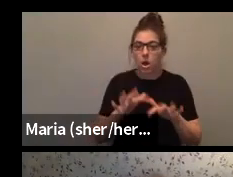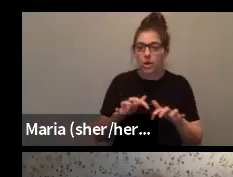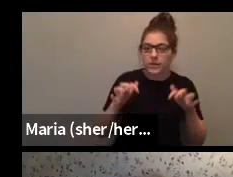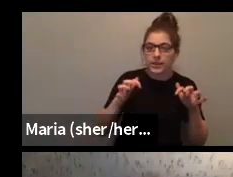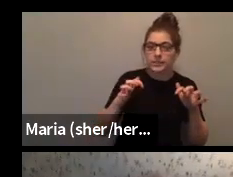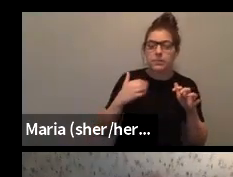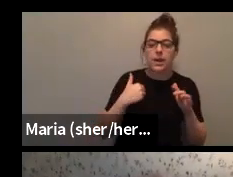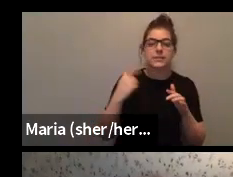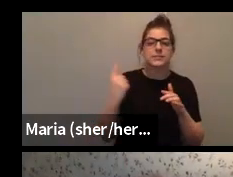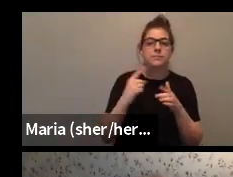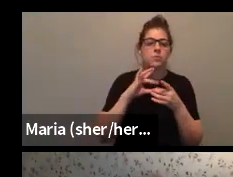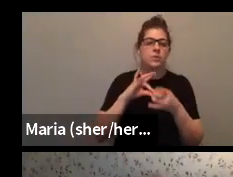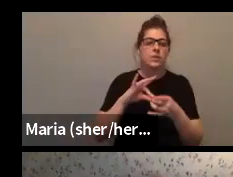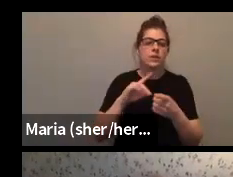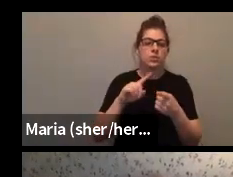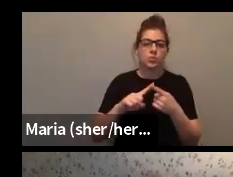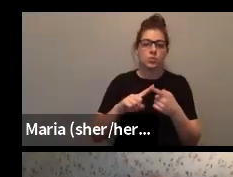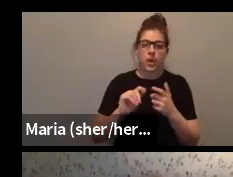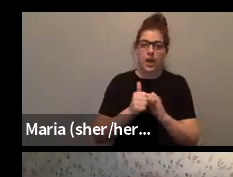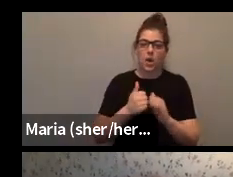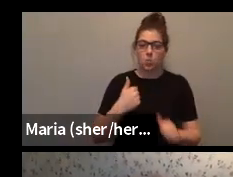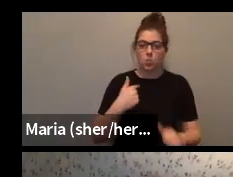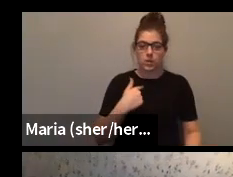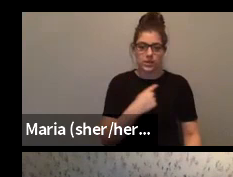to do with how we